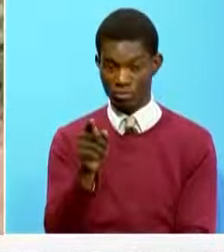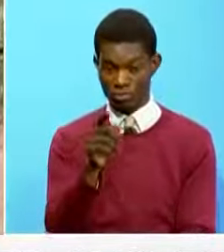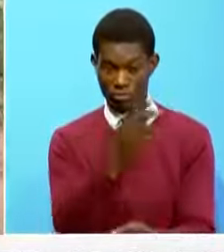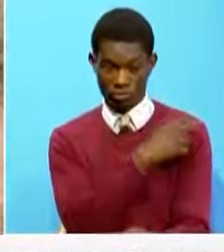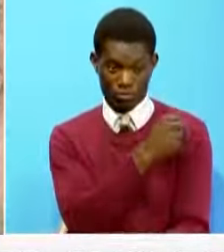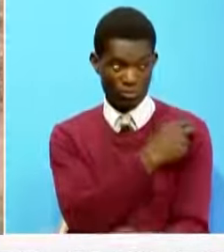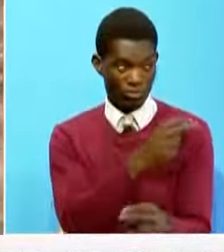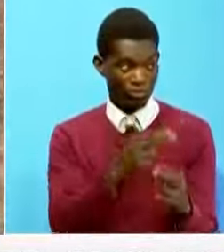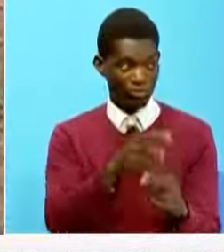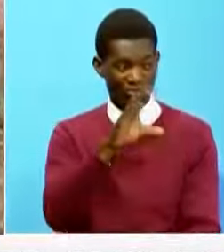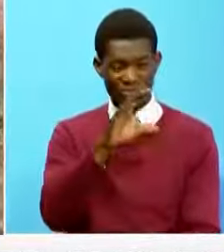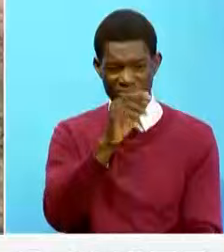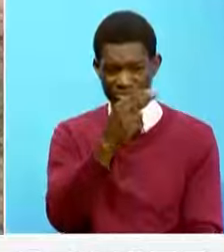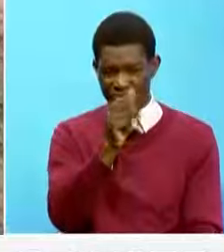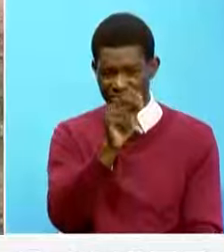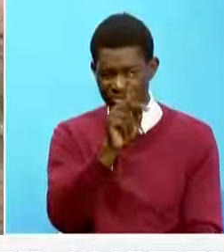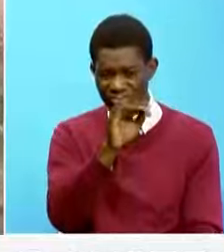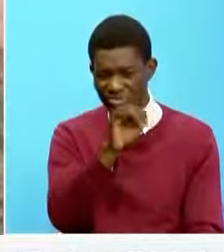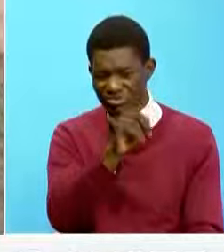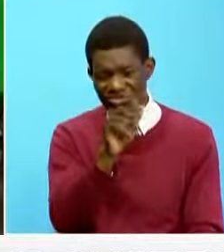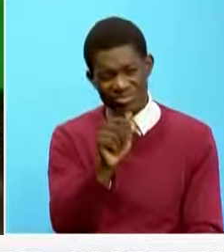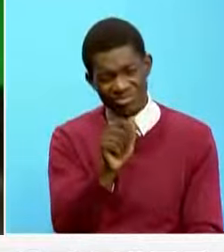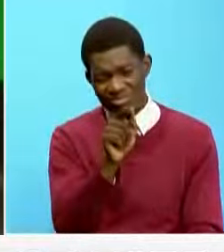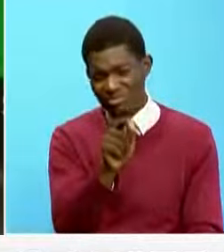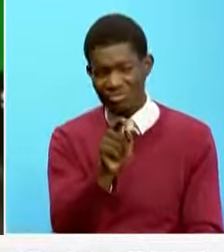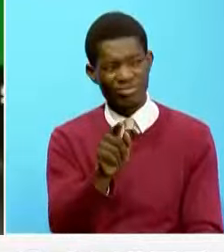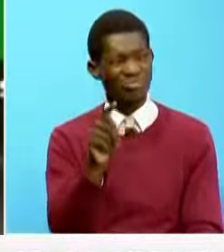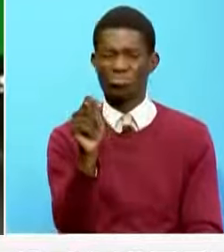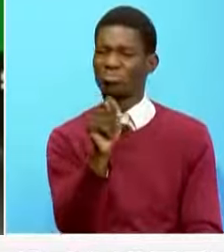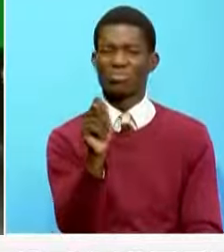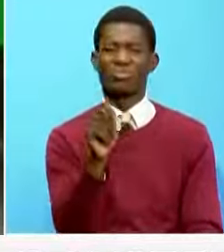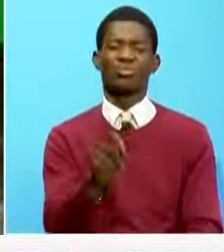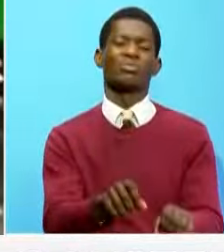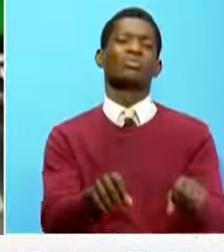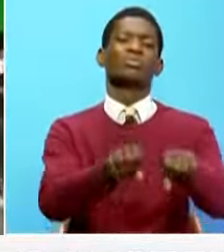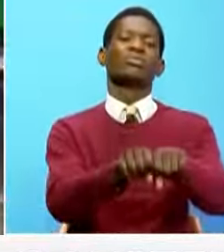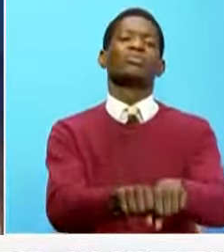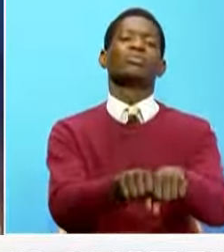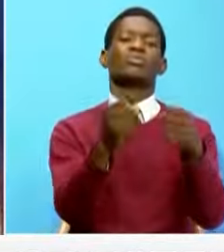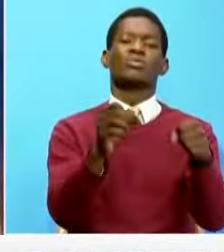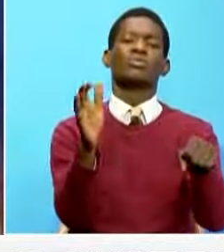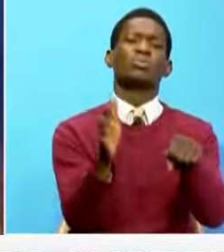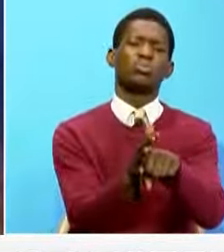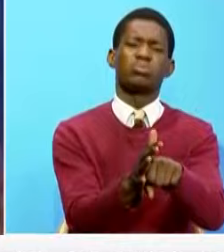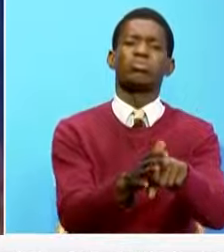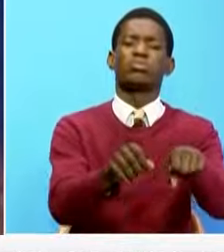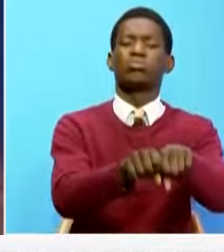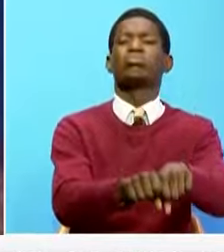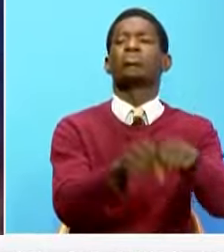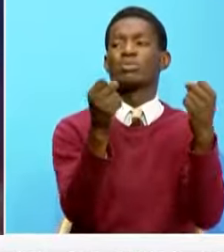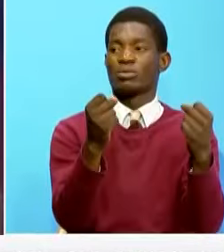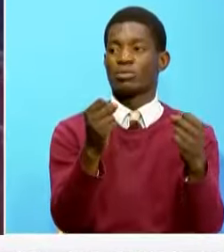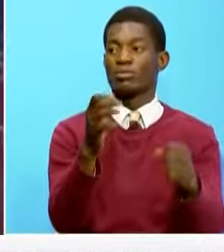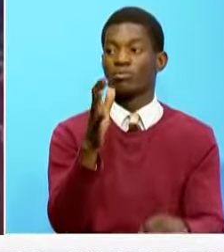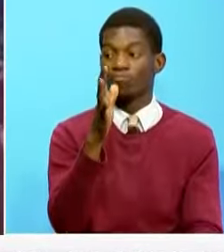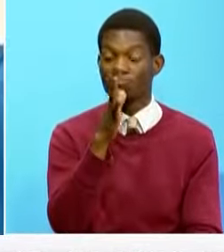to a blocked toilet. During the multi-sectorial team visit at the health facility, mothers also complained of